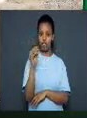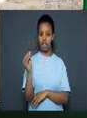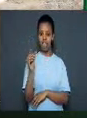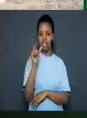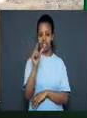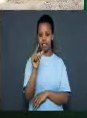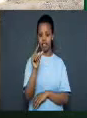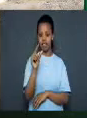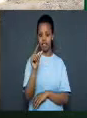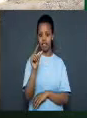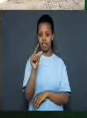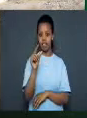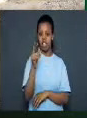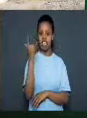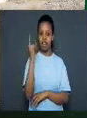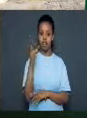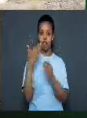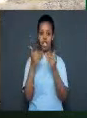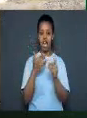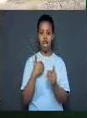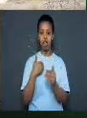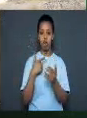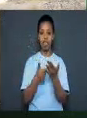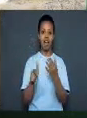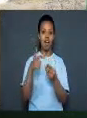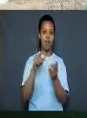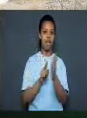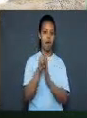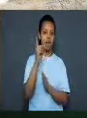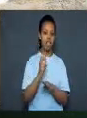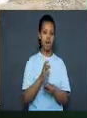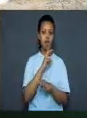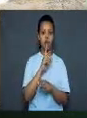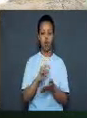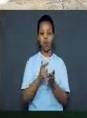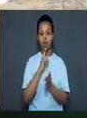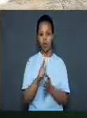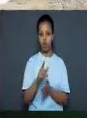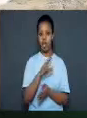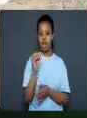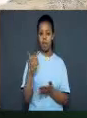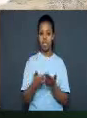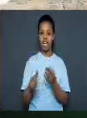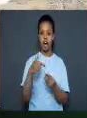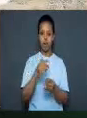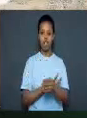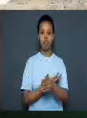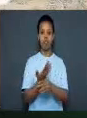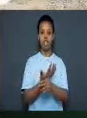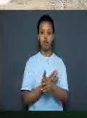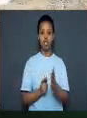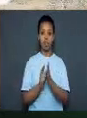trees to grow in grasslands. The grasses that do grow in this